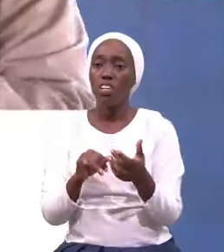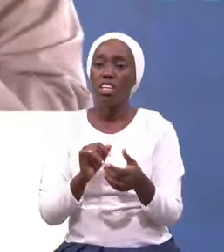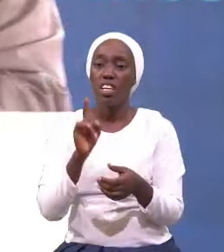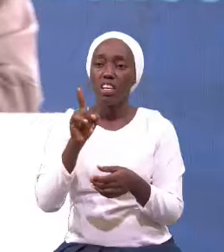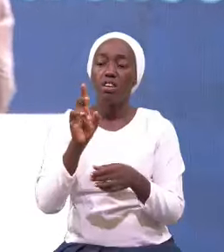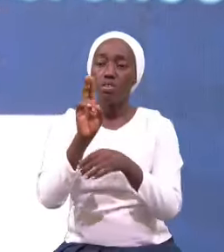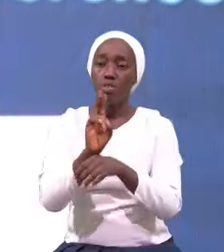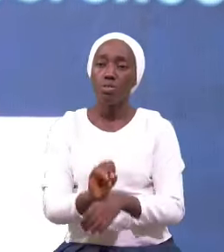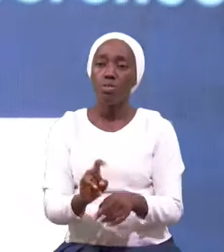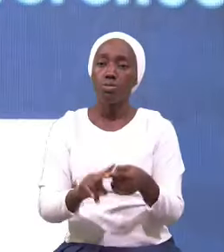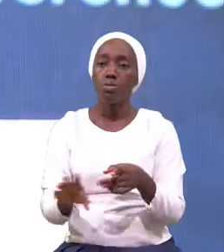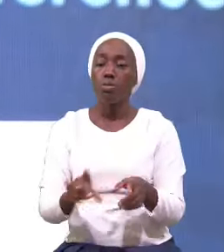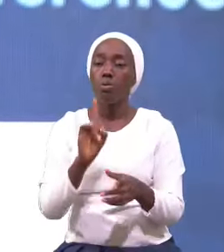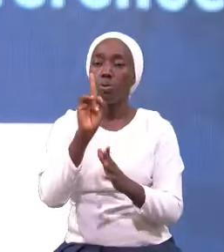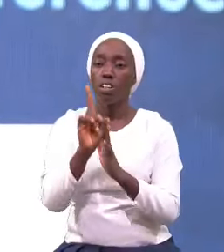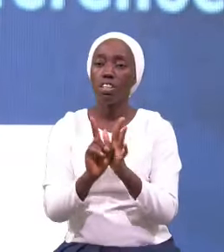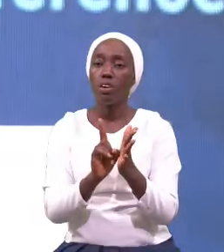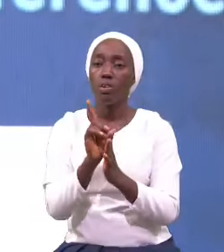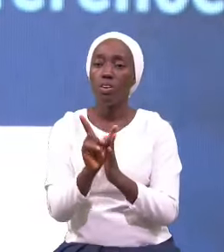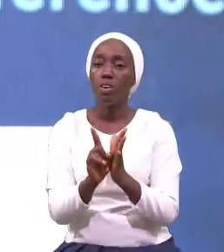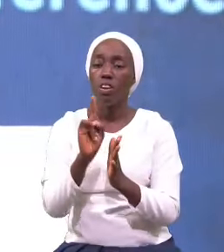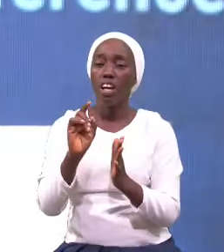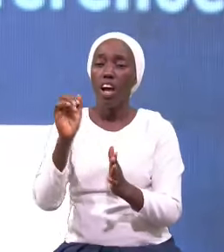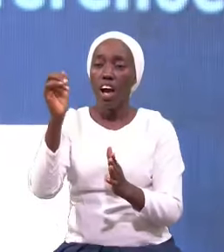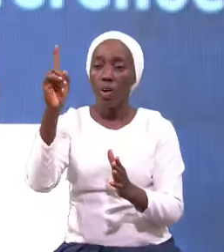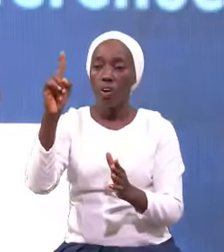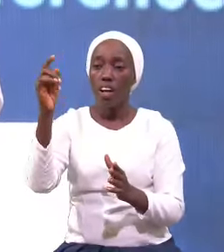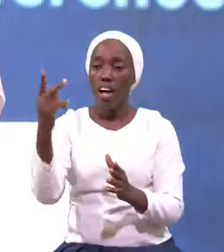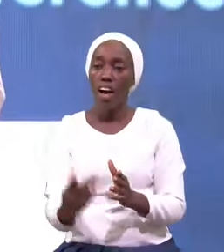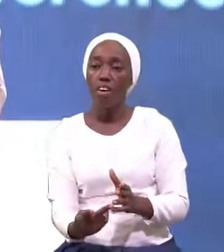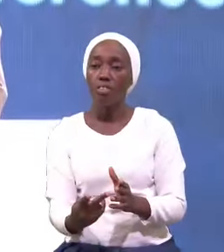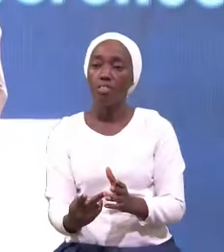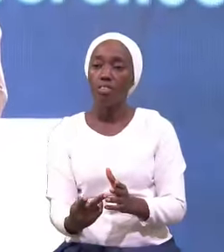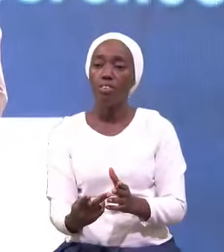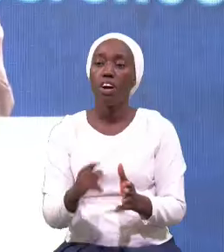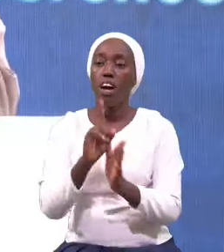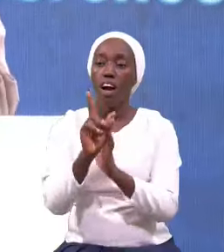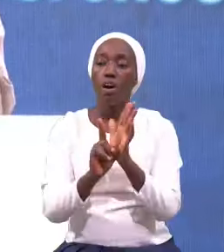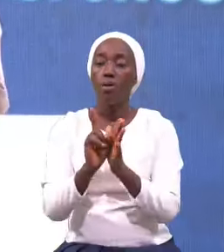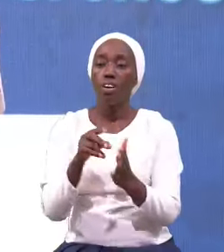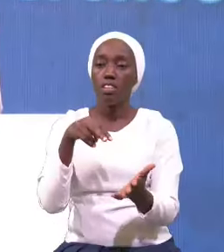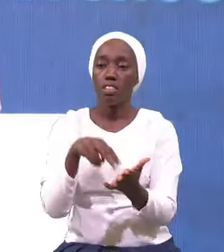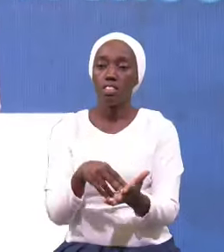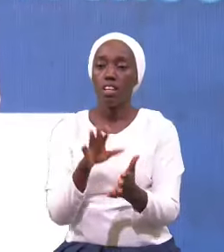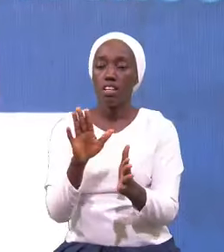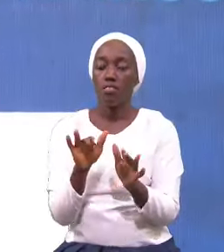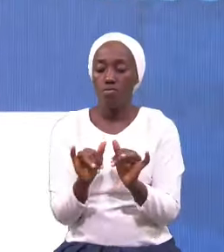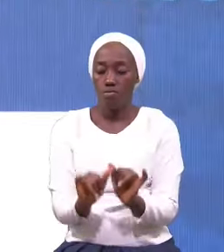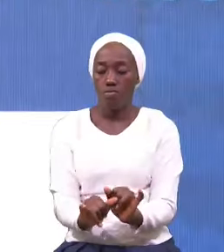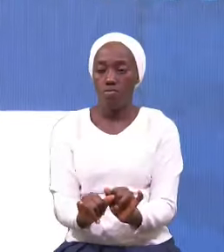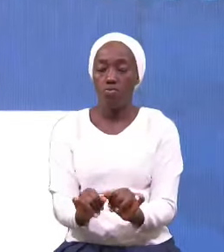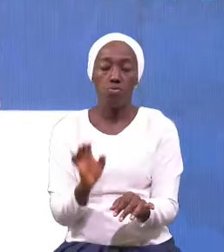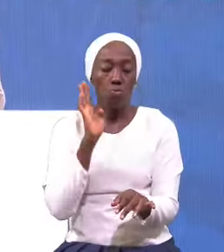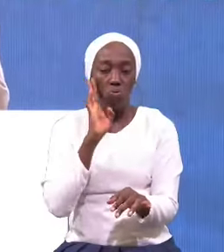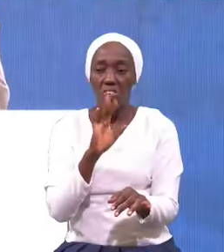For 1 hour, 1.5 hours, I stand there. I will not